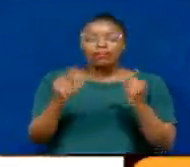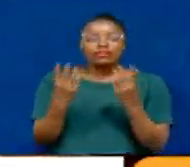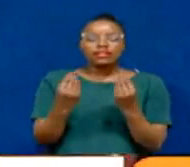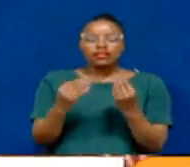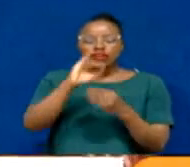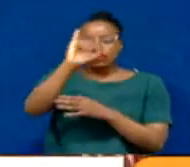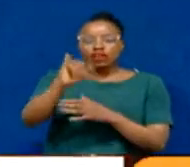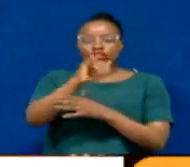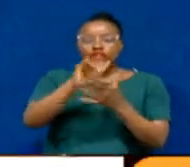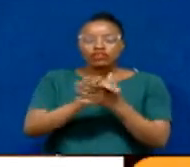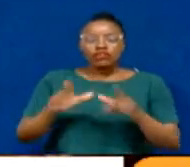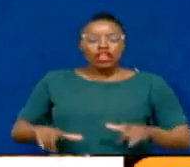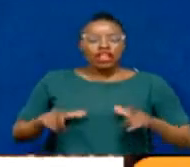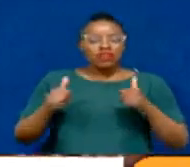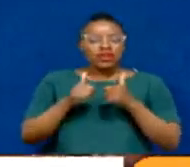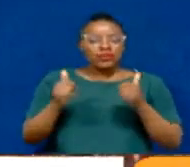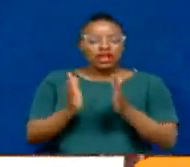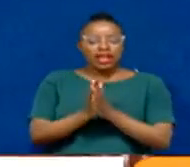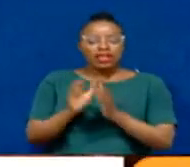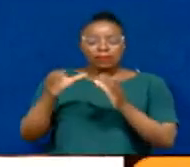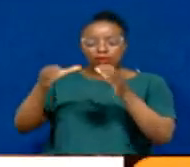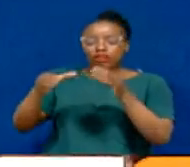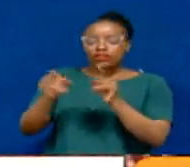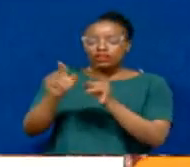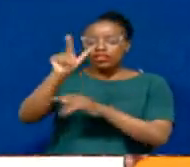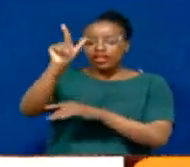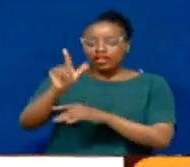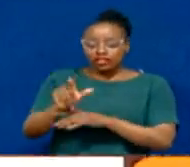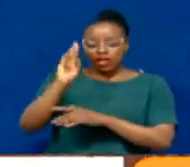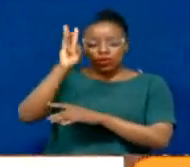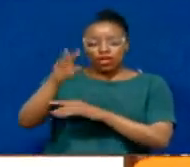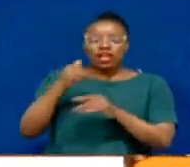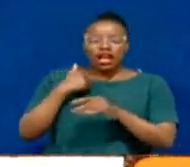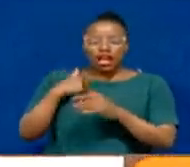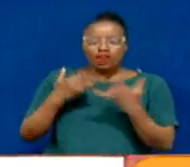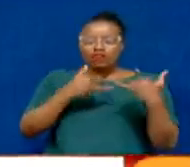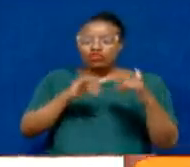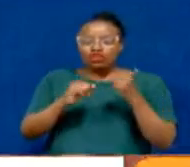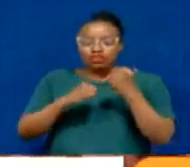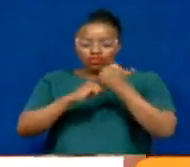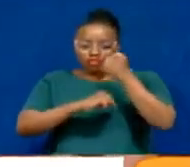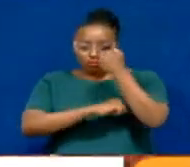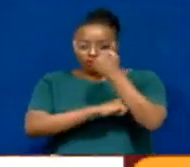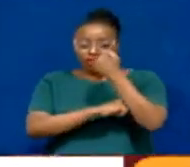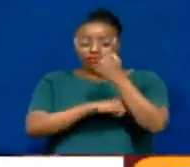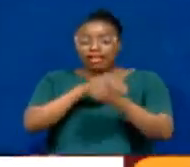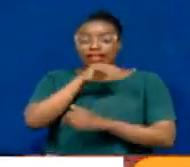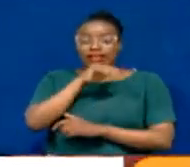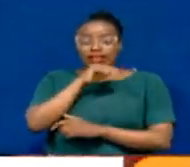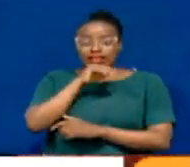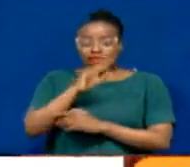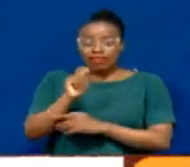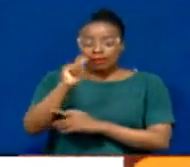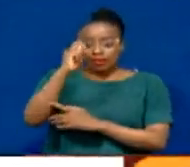simple: Jubilee is alive and well, and that the party and the region will throw its weight behind ODM chief Raila Odinga